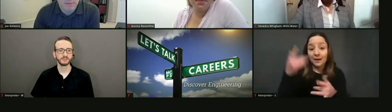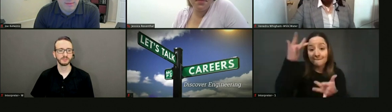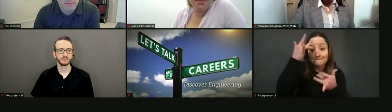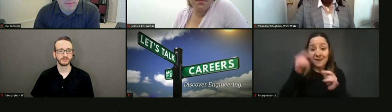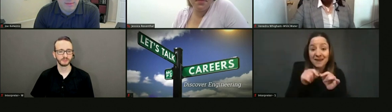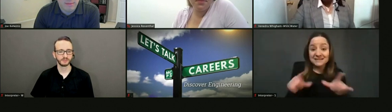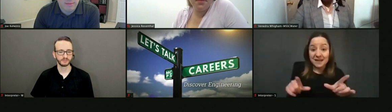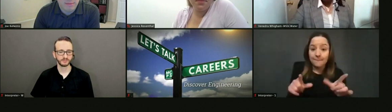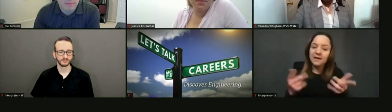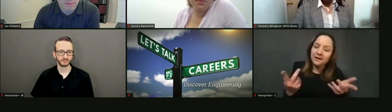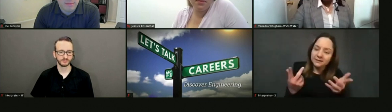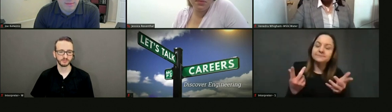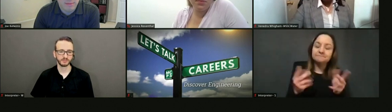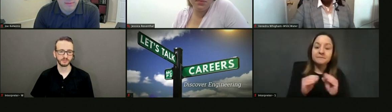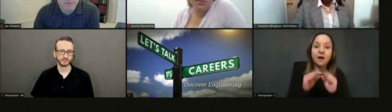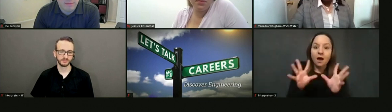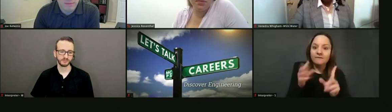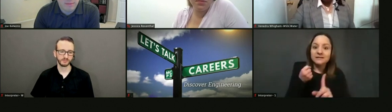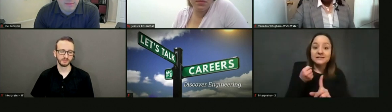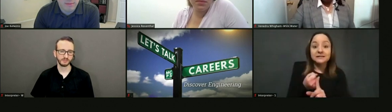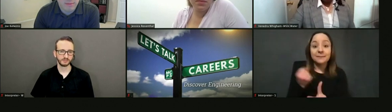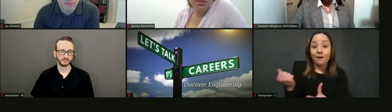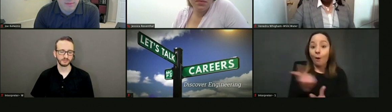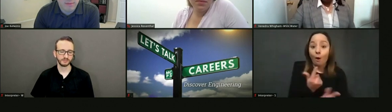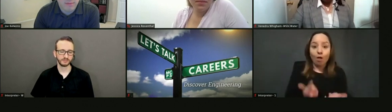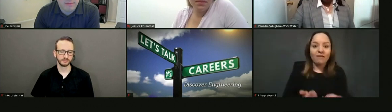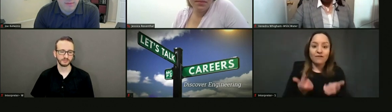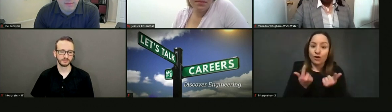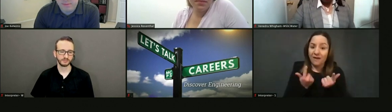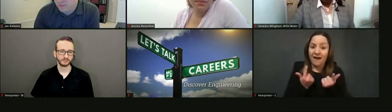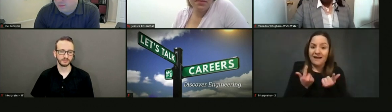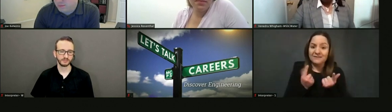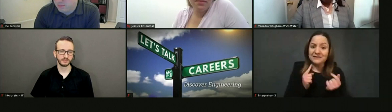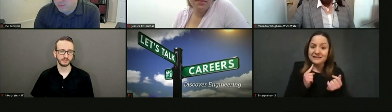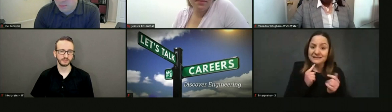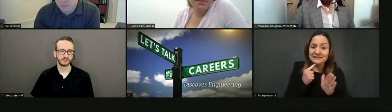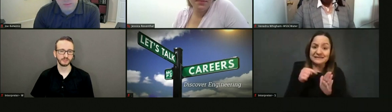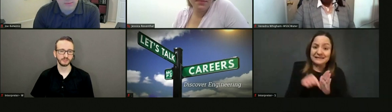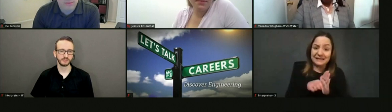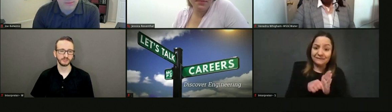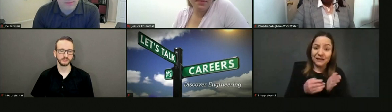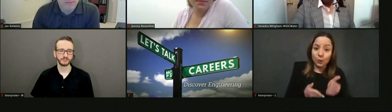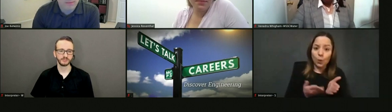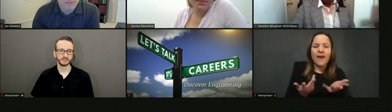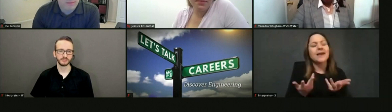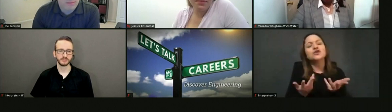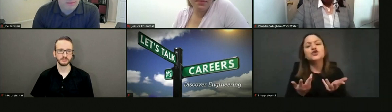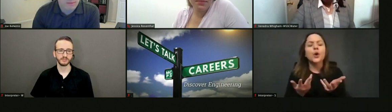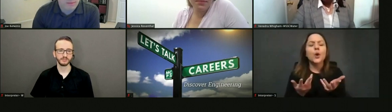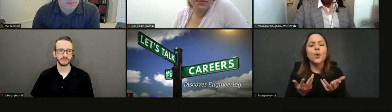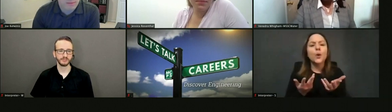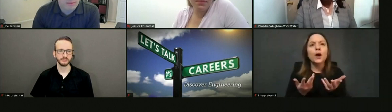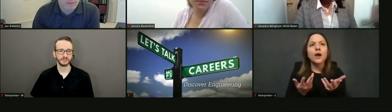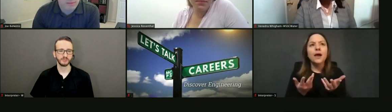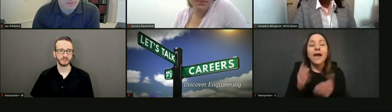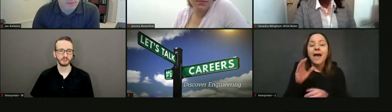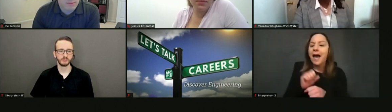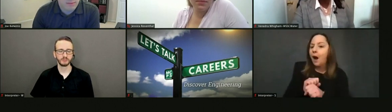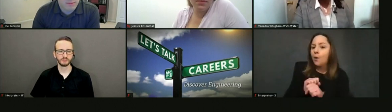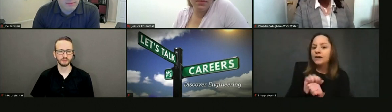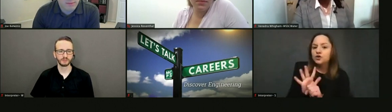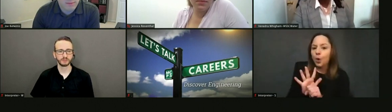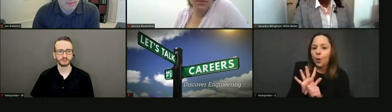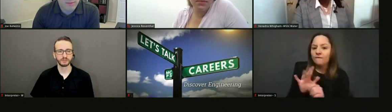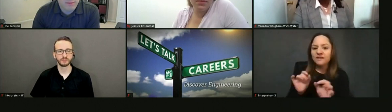has obviously impacted all of our lives in a pretty significant way. So how specifically has COVID affected your